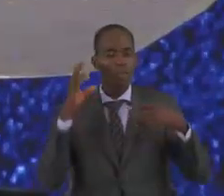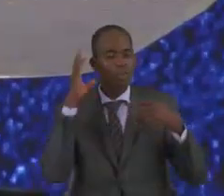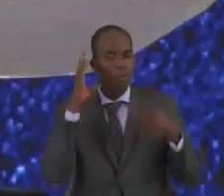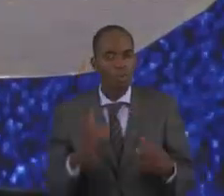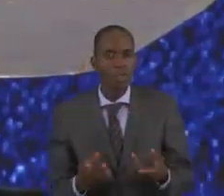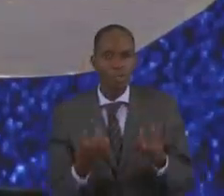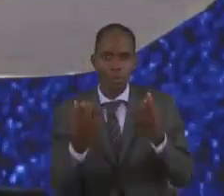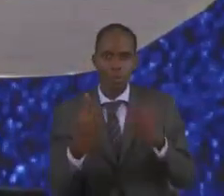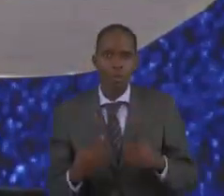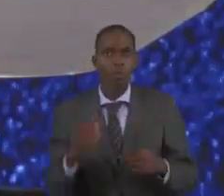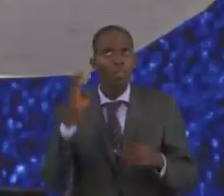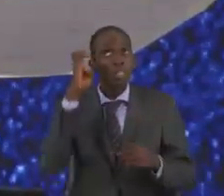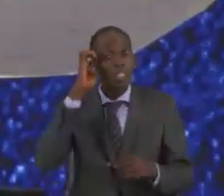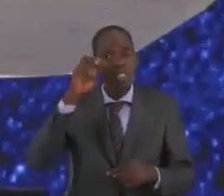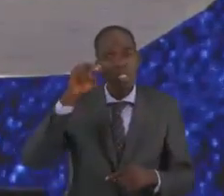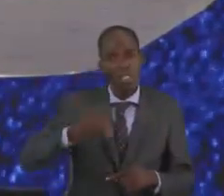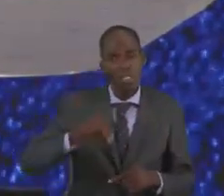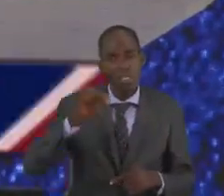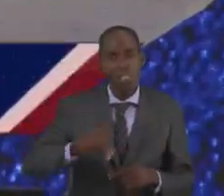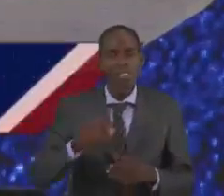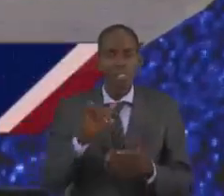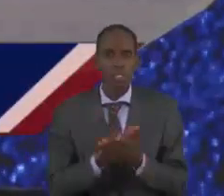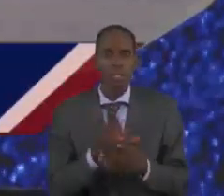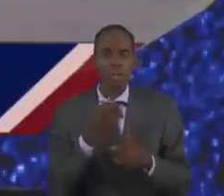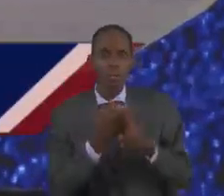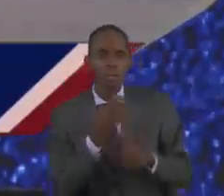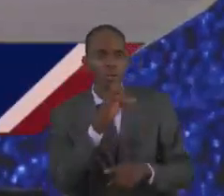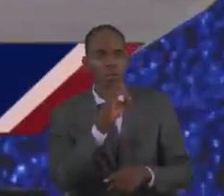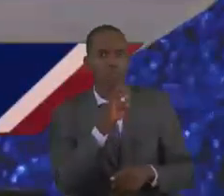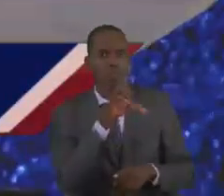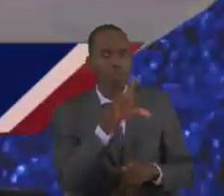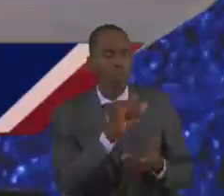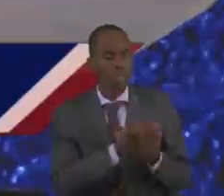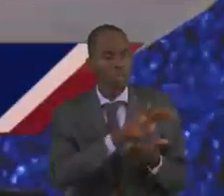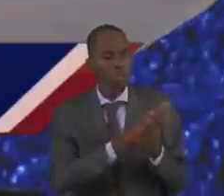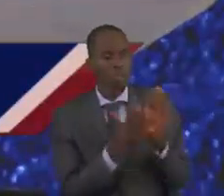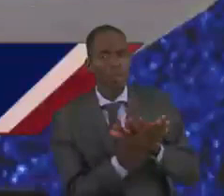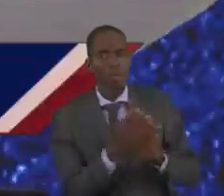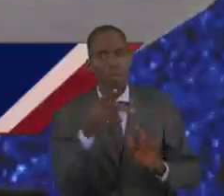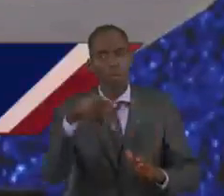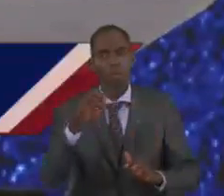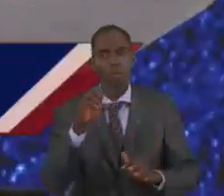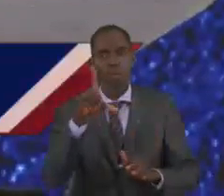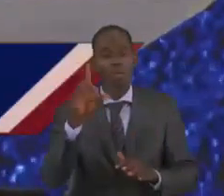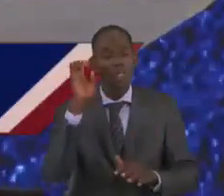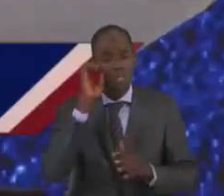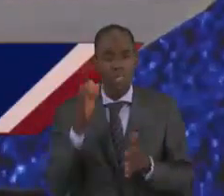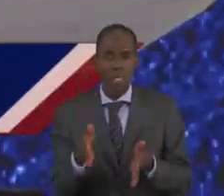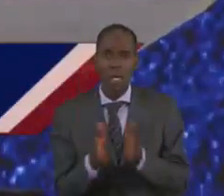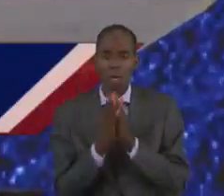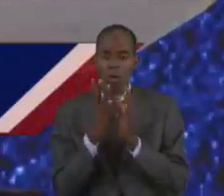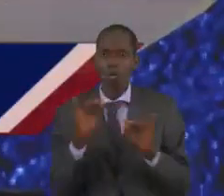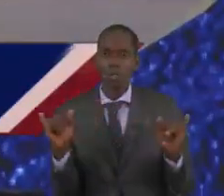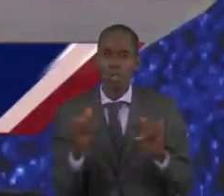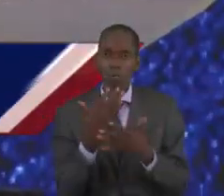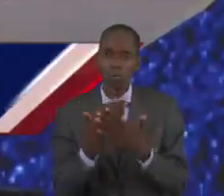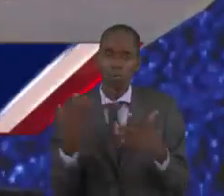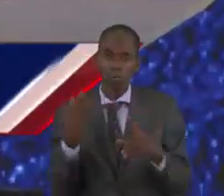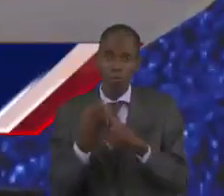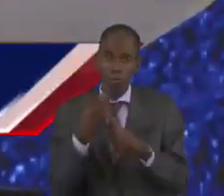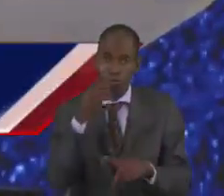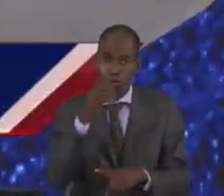He required that of Saul that became Paul. He requires that of you and